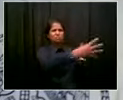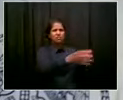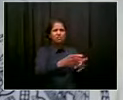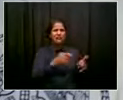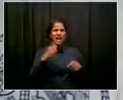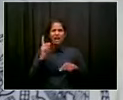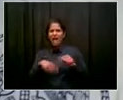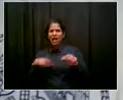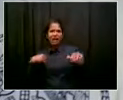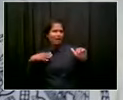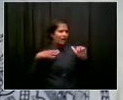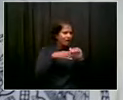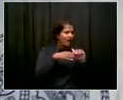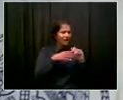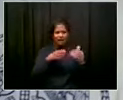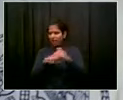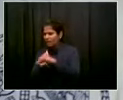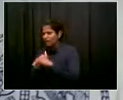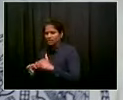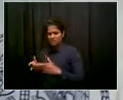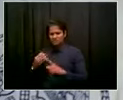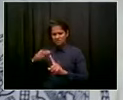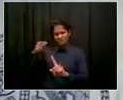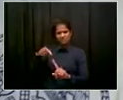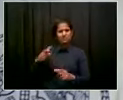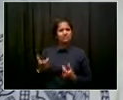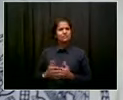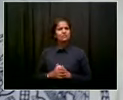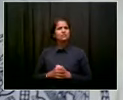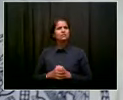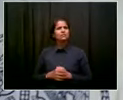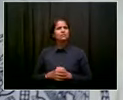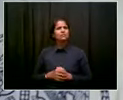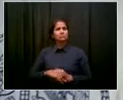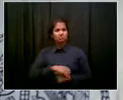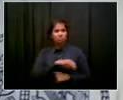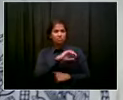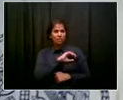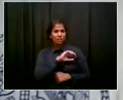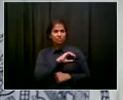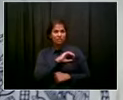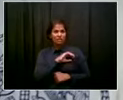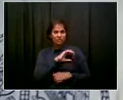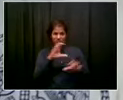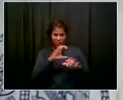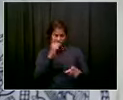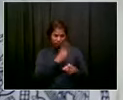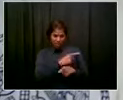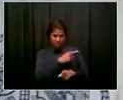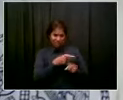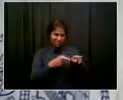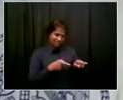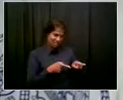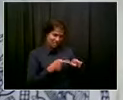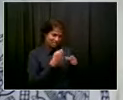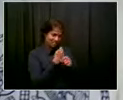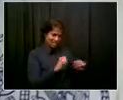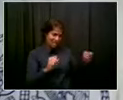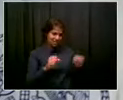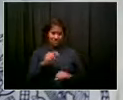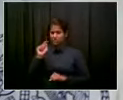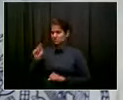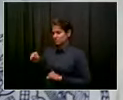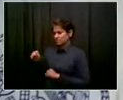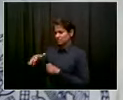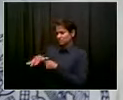police are managing to strike the right balance here i do i do yoav it's a really good question and again i appreciate when jake